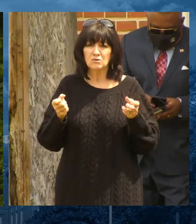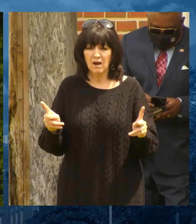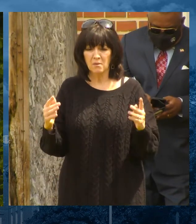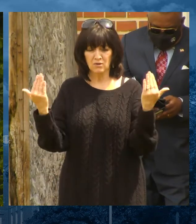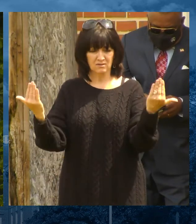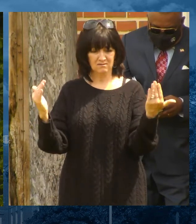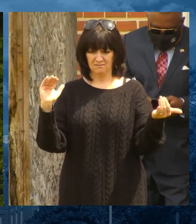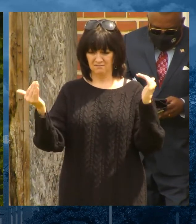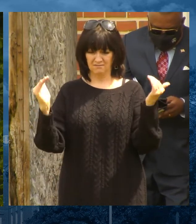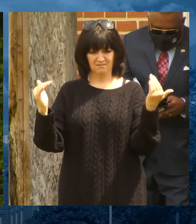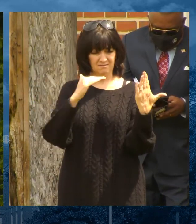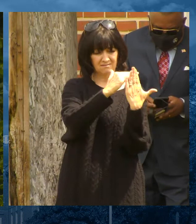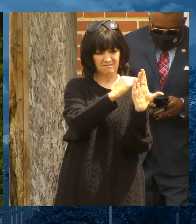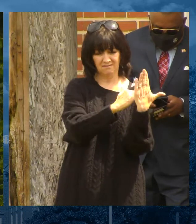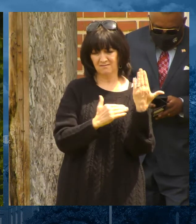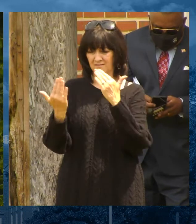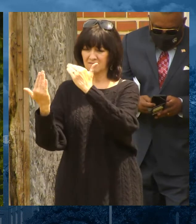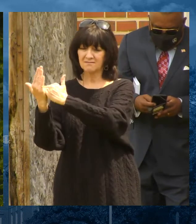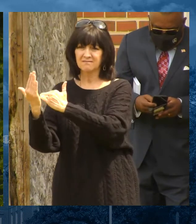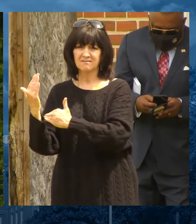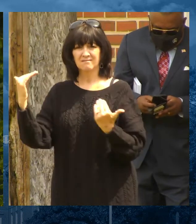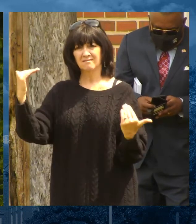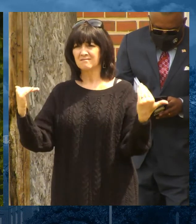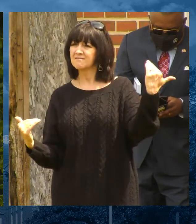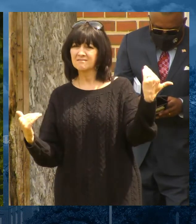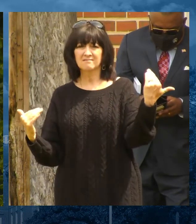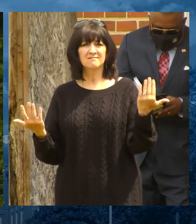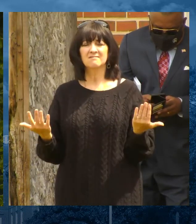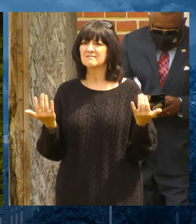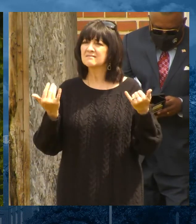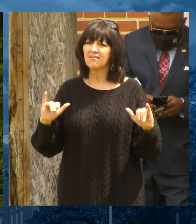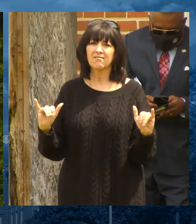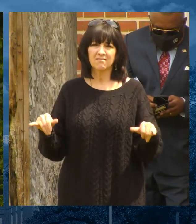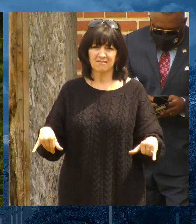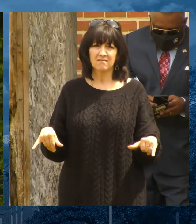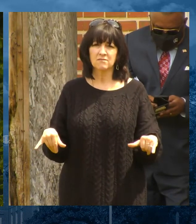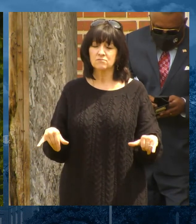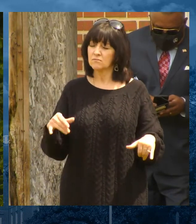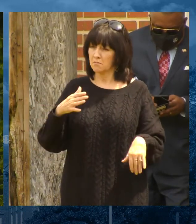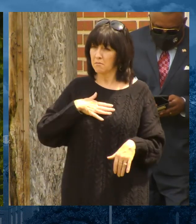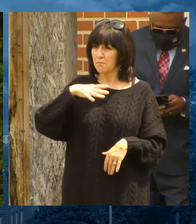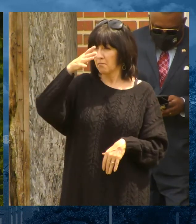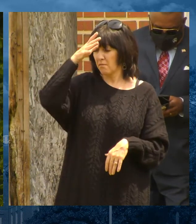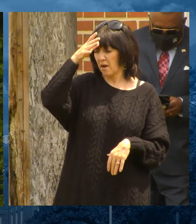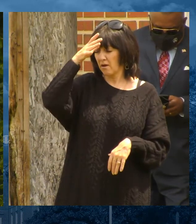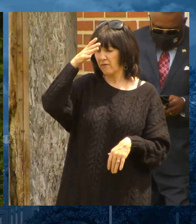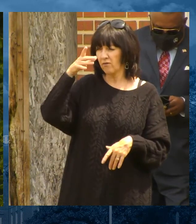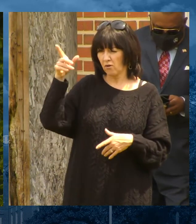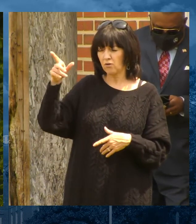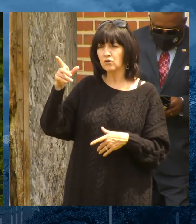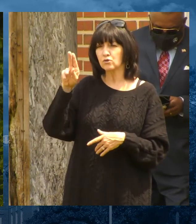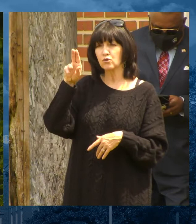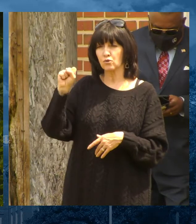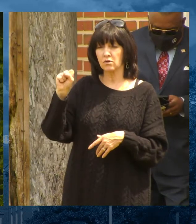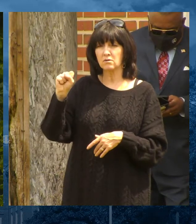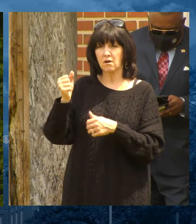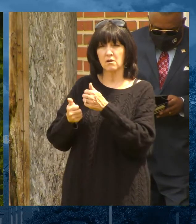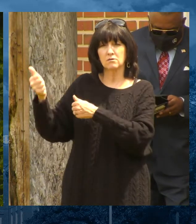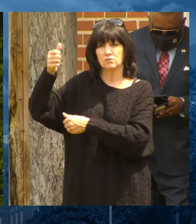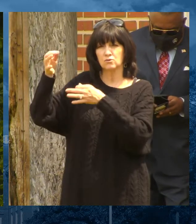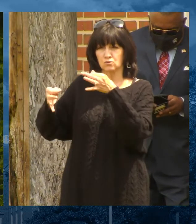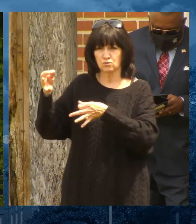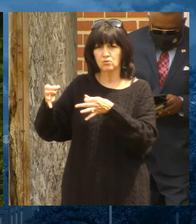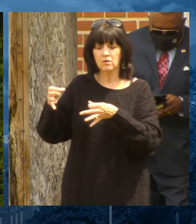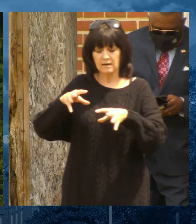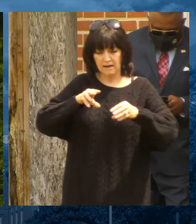other. The United States Supreme Court accepted the reasoning of my father and his decisions in Belton versus Gebhardt and Beulah